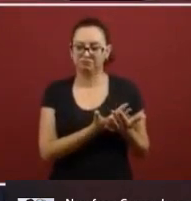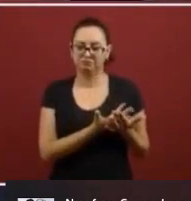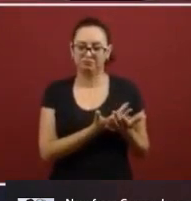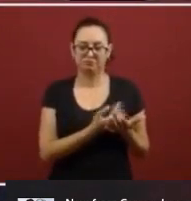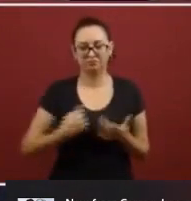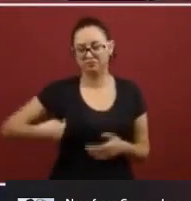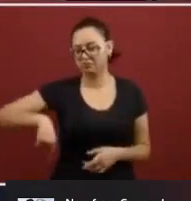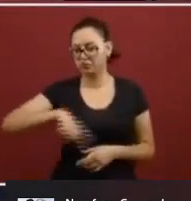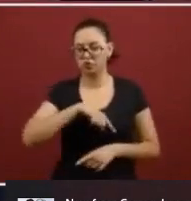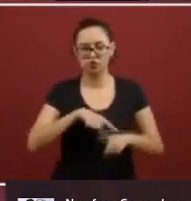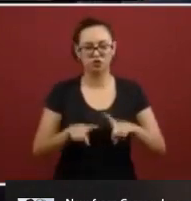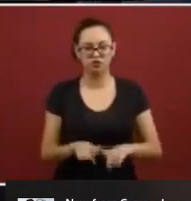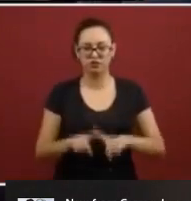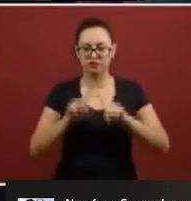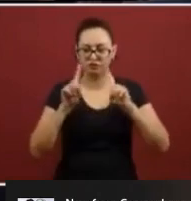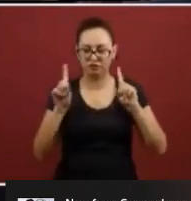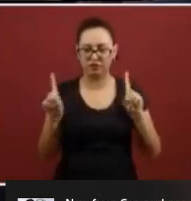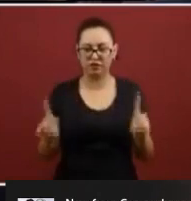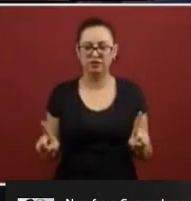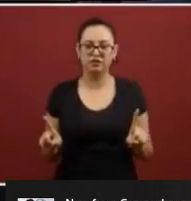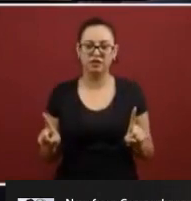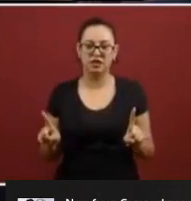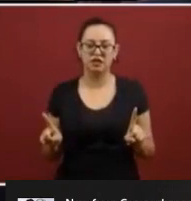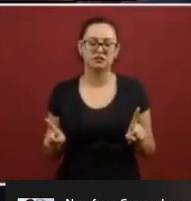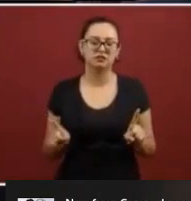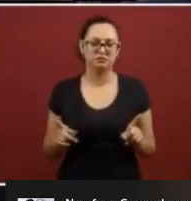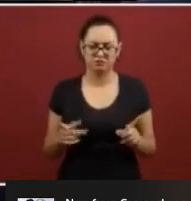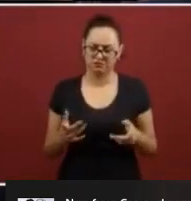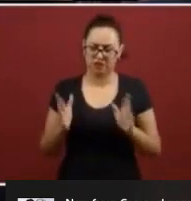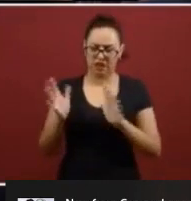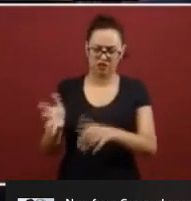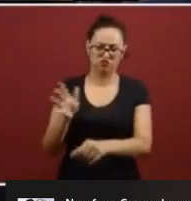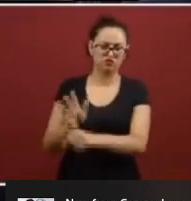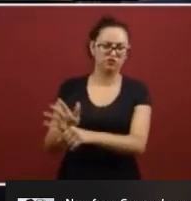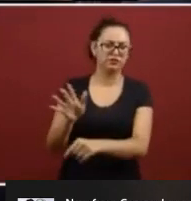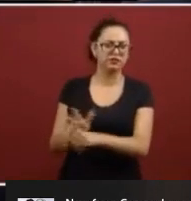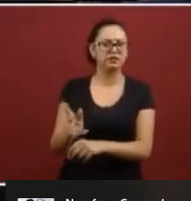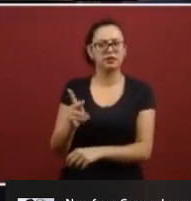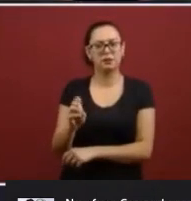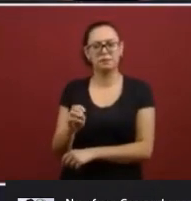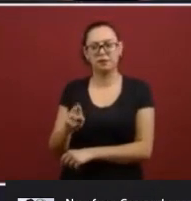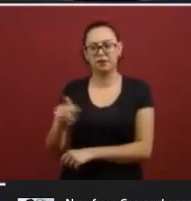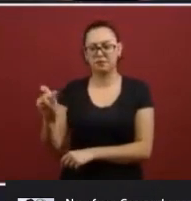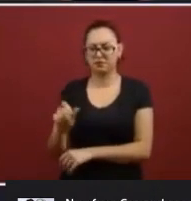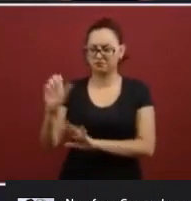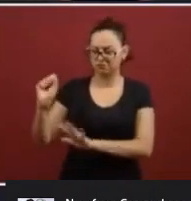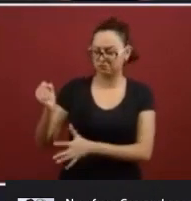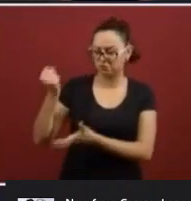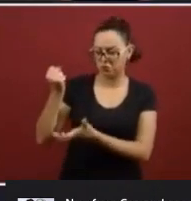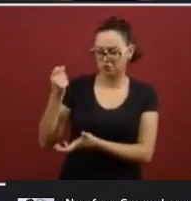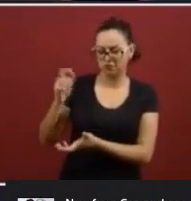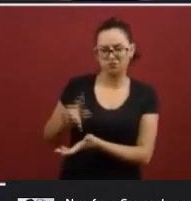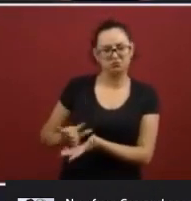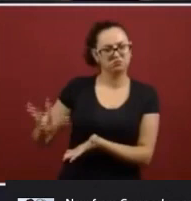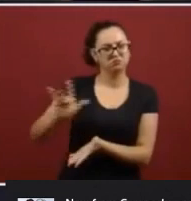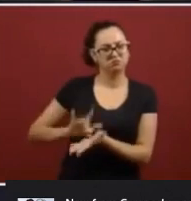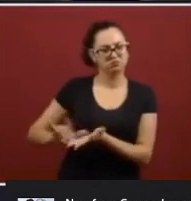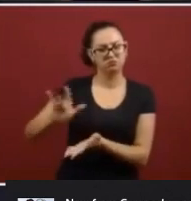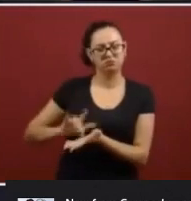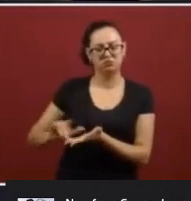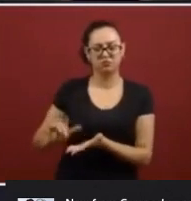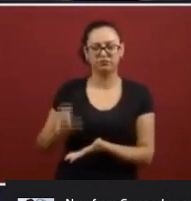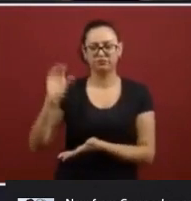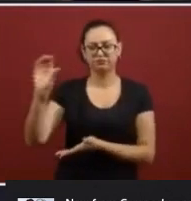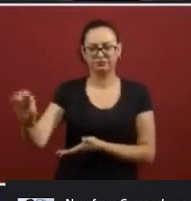fund vía. because Además de que les that's, estamos dando recursos a Pemex, he says, we're already el given presupuesto, funds to lo que Pemex,